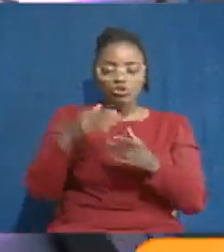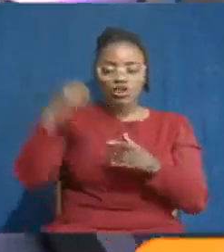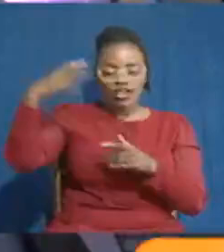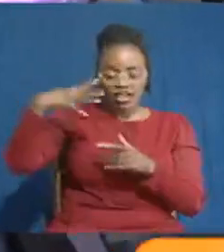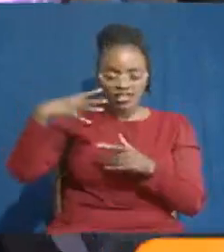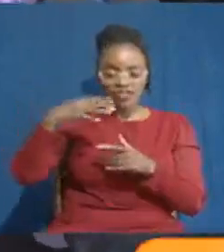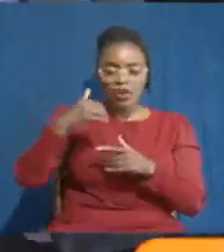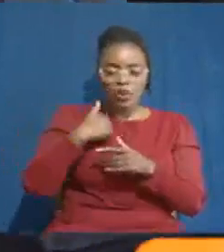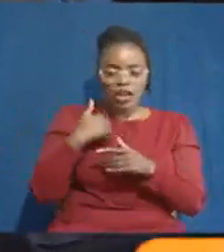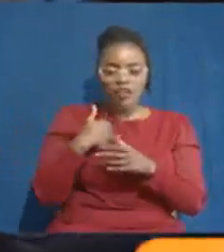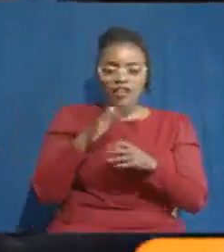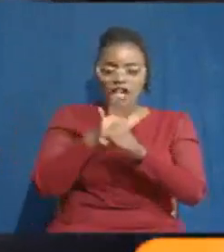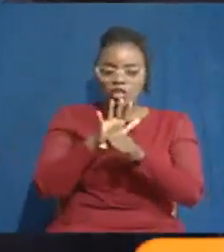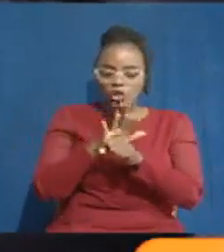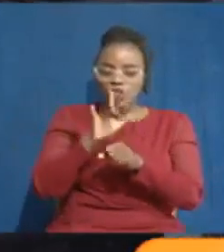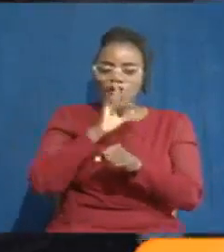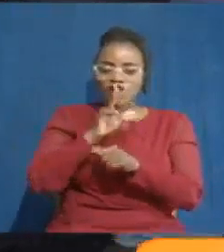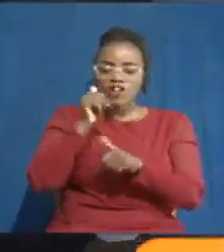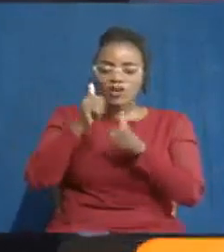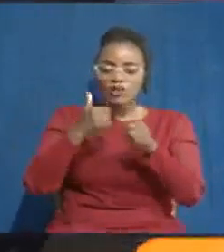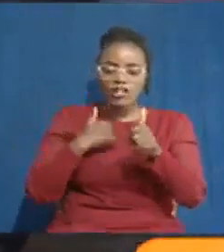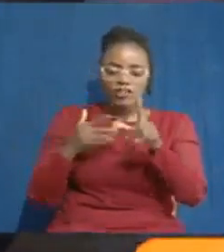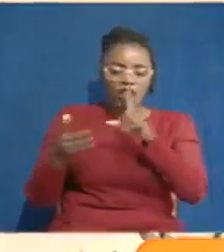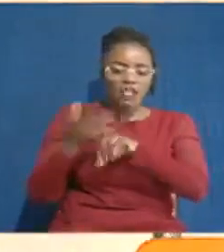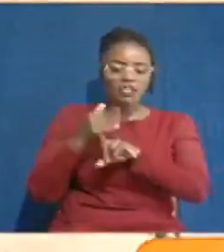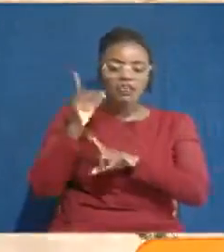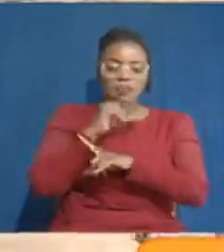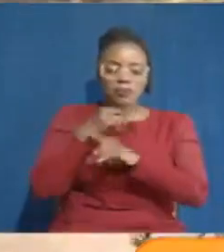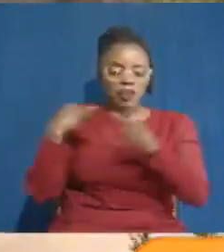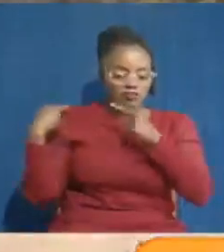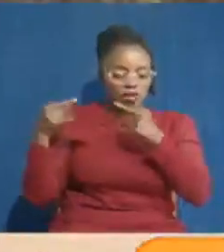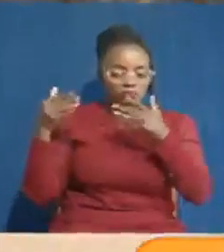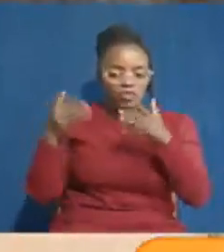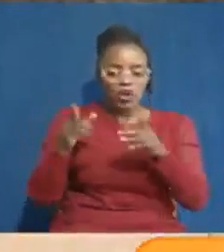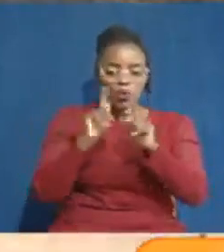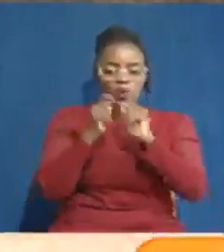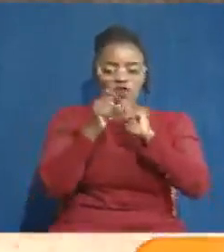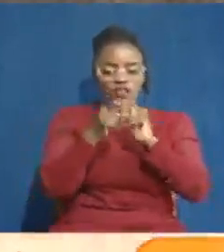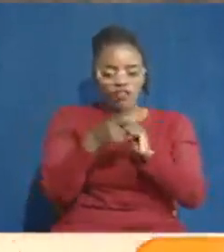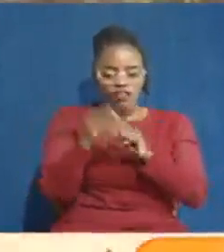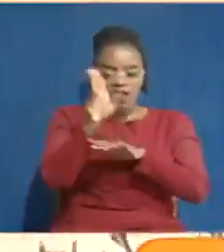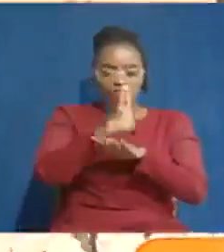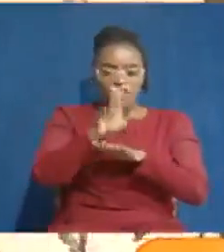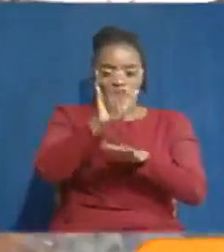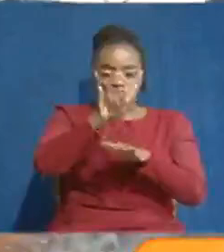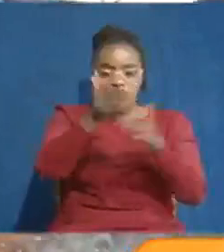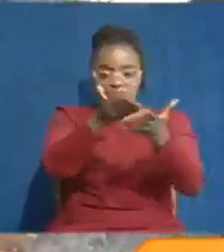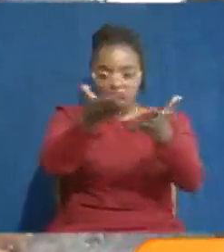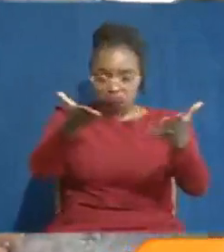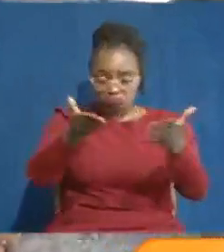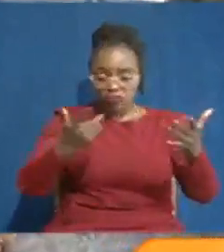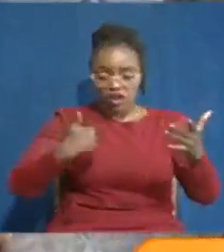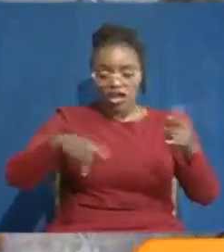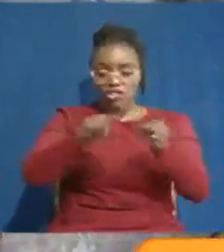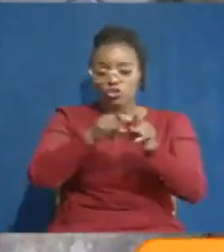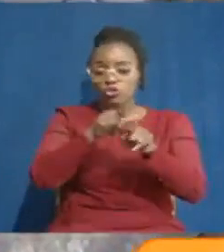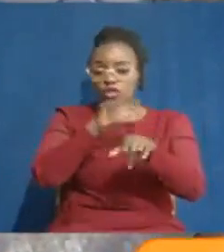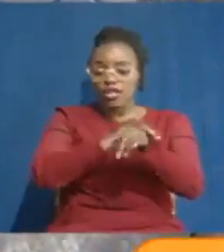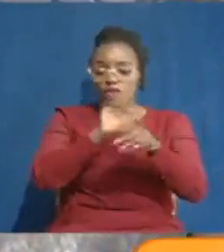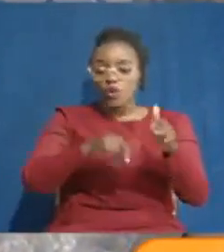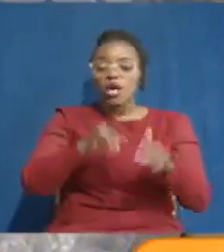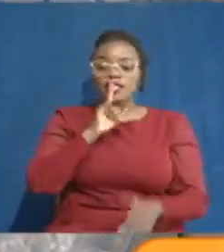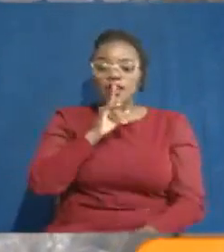got quite a number of orders that we've been able to fulfill so far, where we have been able to convert them, and they're already using them out there. We have also gotten